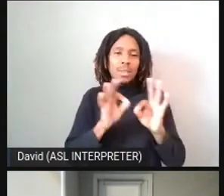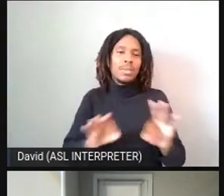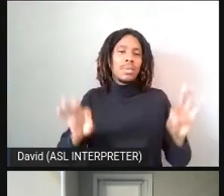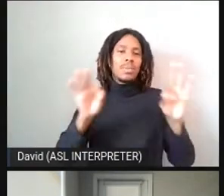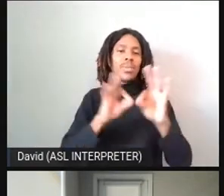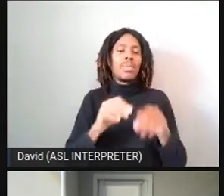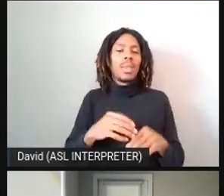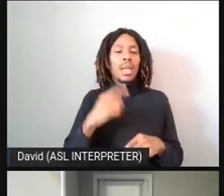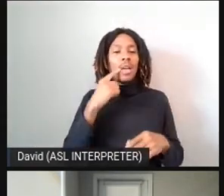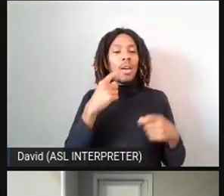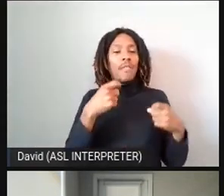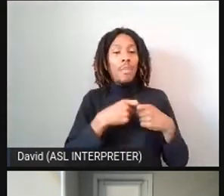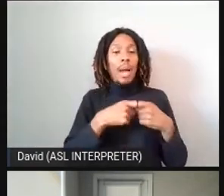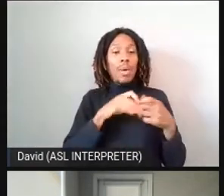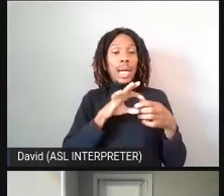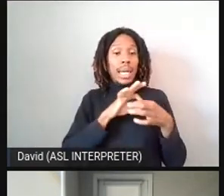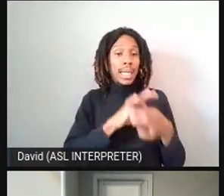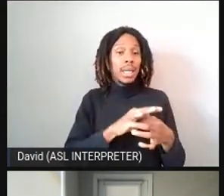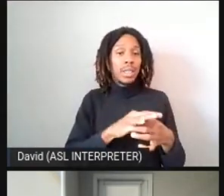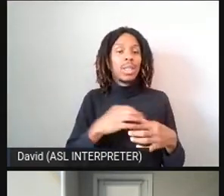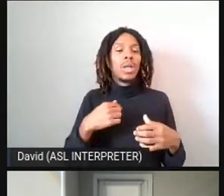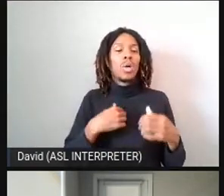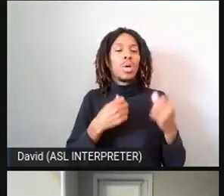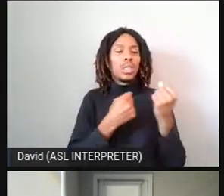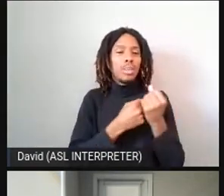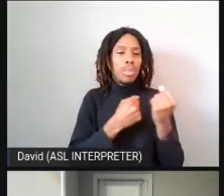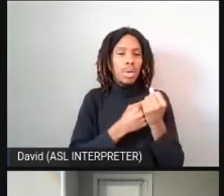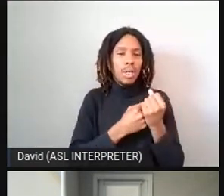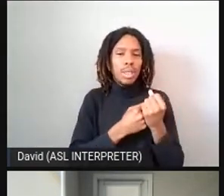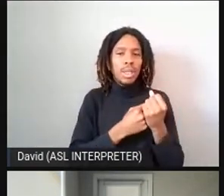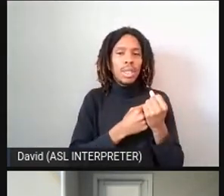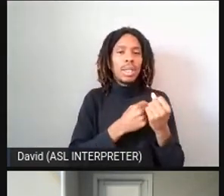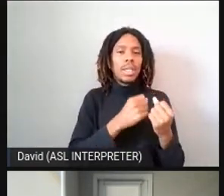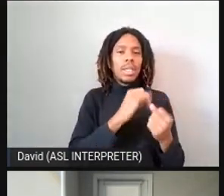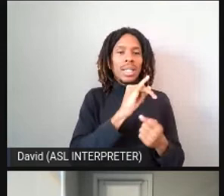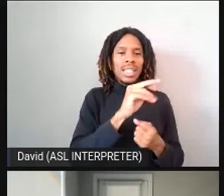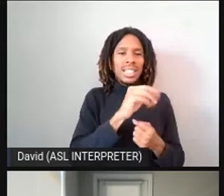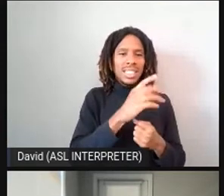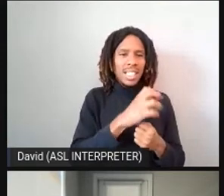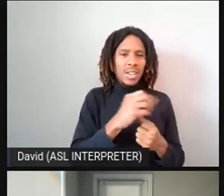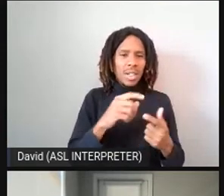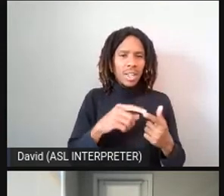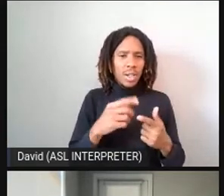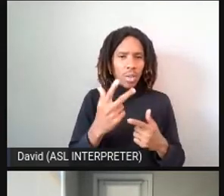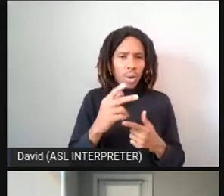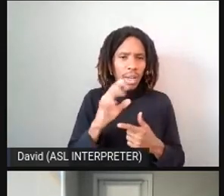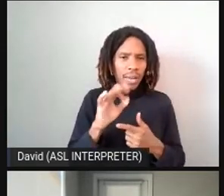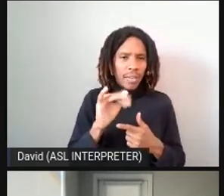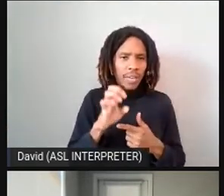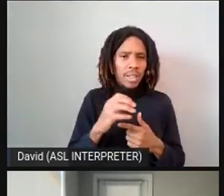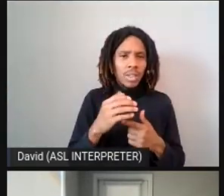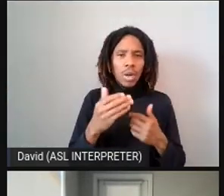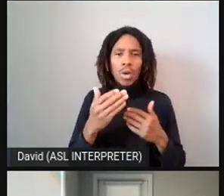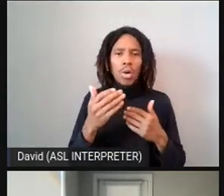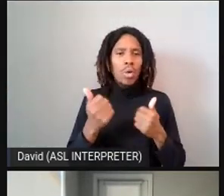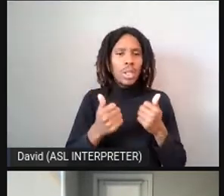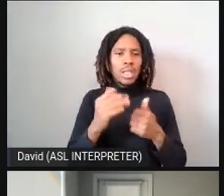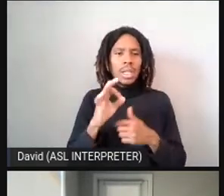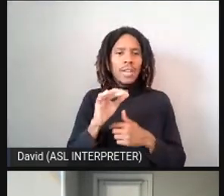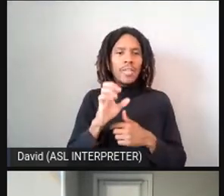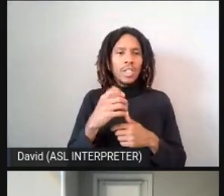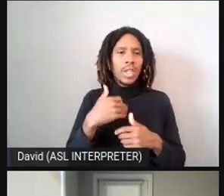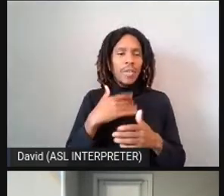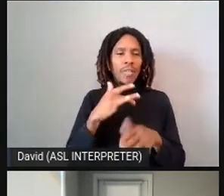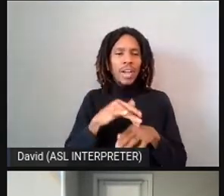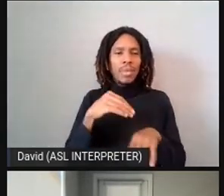For the power connection, we support single and three phase. So whichever phase you have available in your data